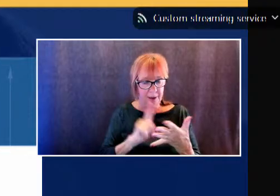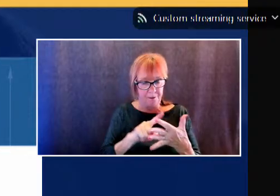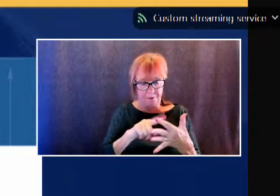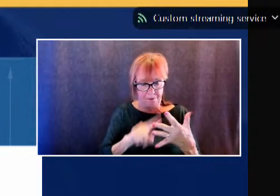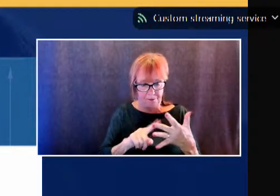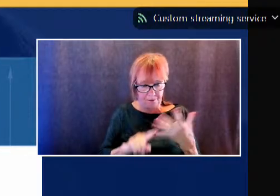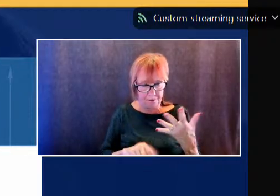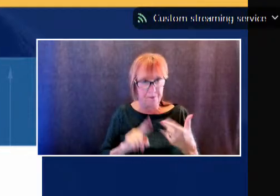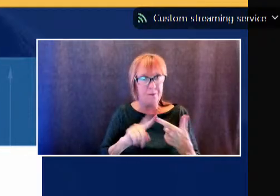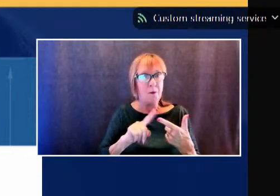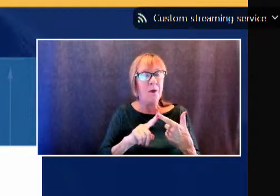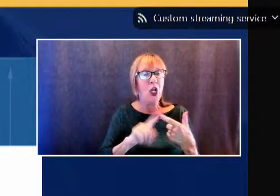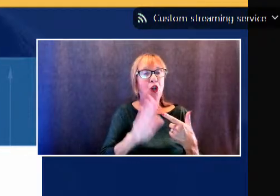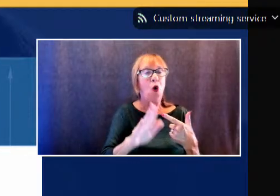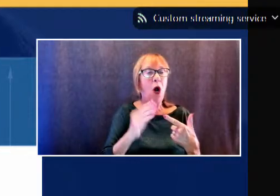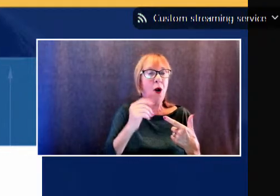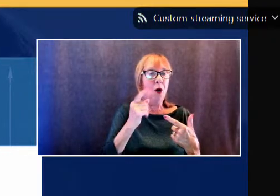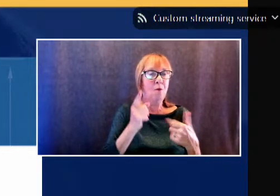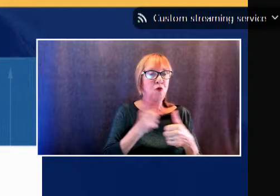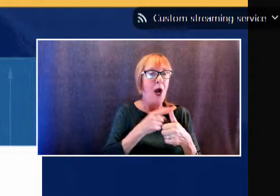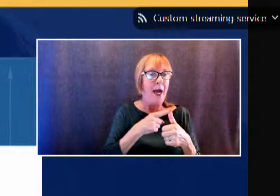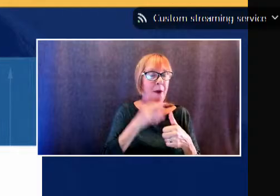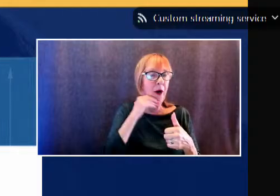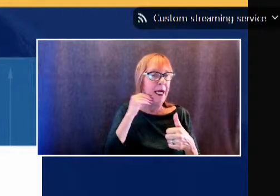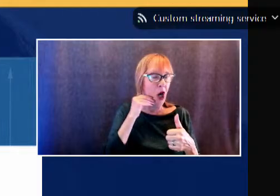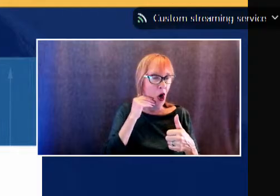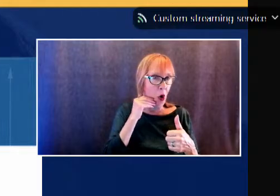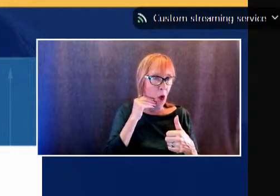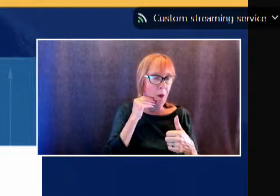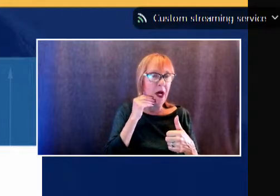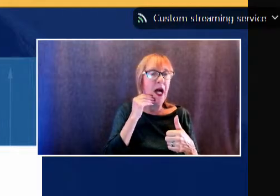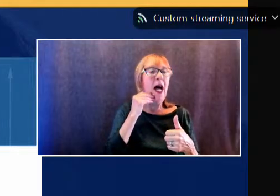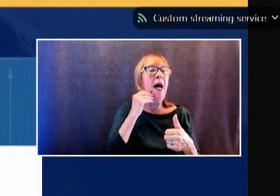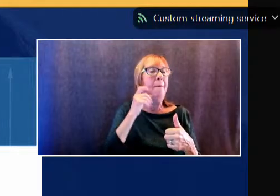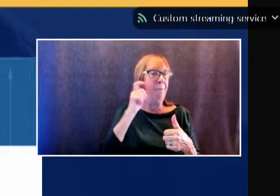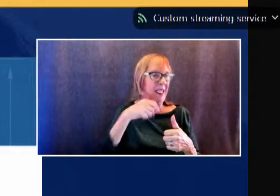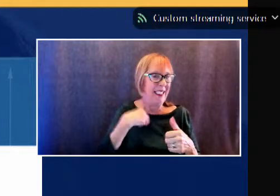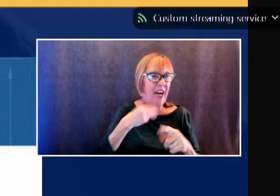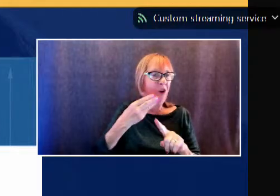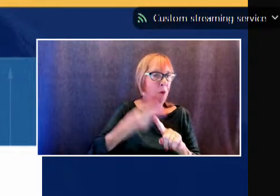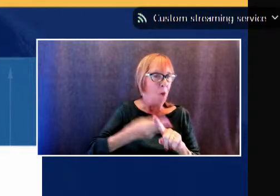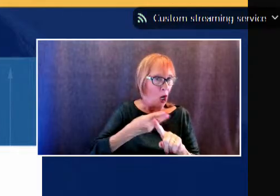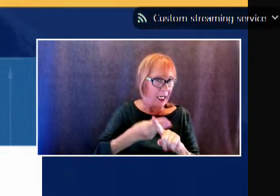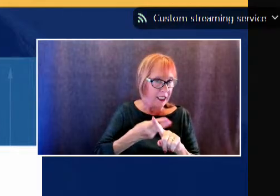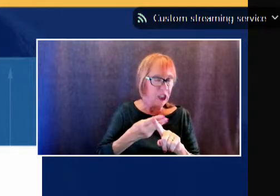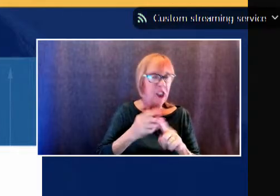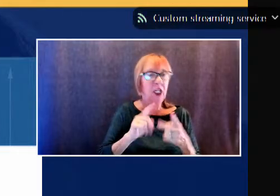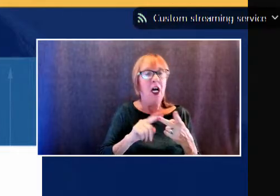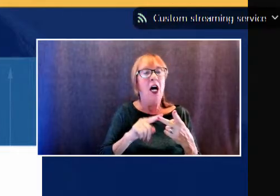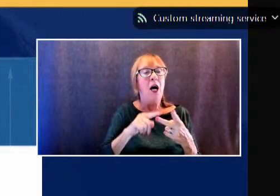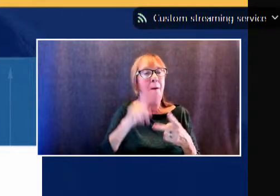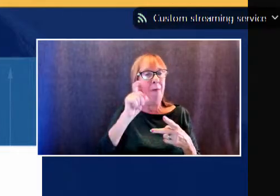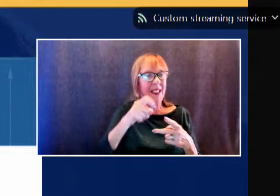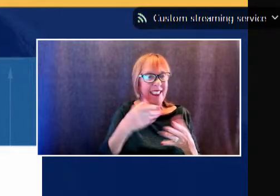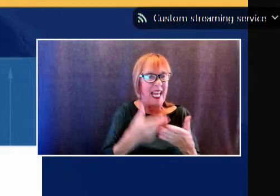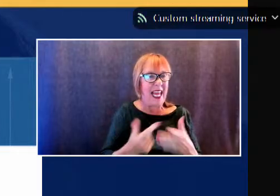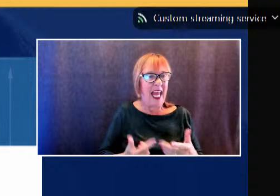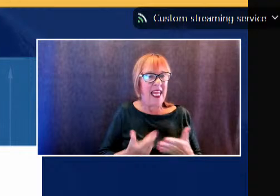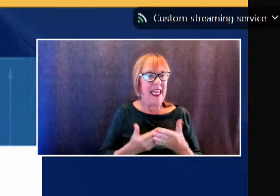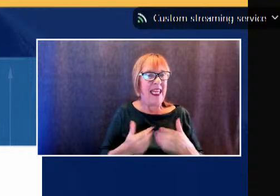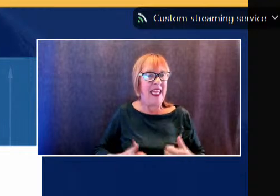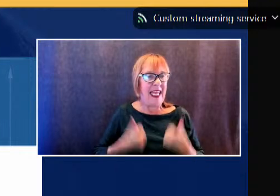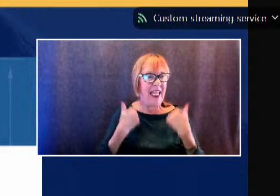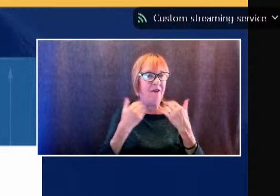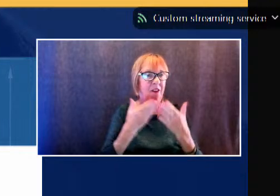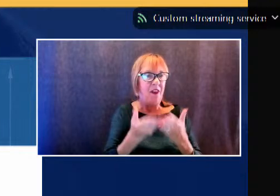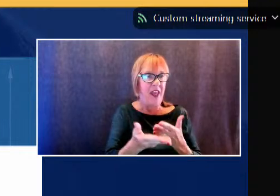to have a mortgage. You need to have owned and occupied that at the time of the disaster, that home. And then